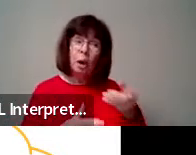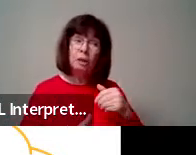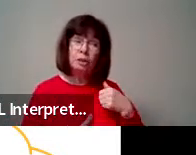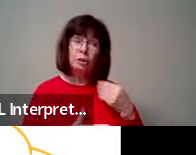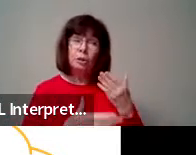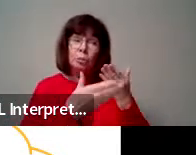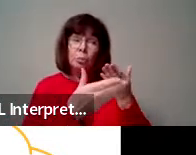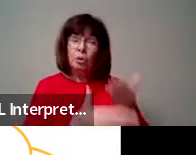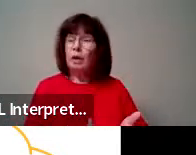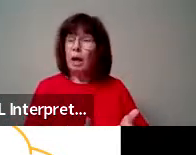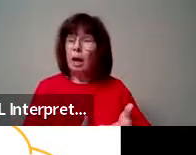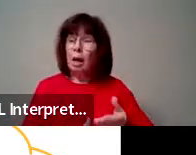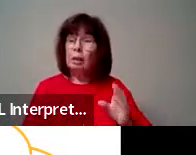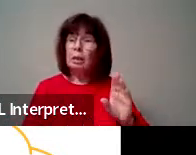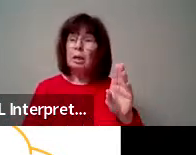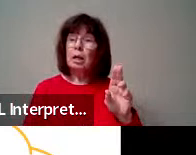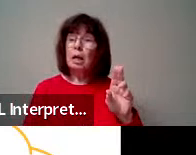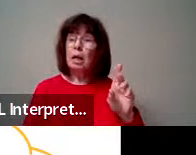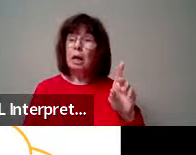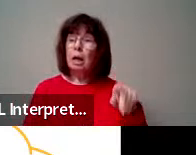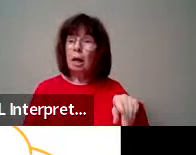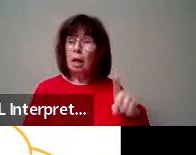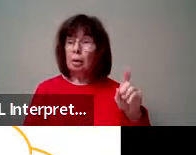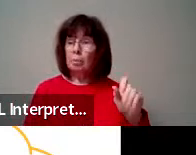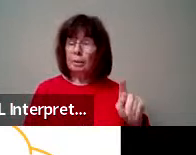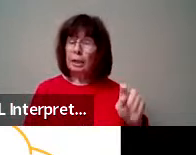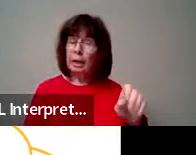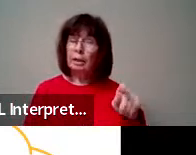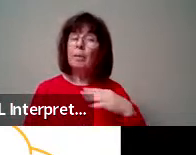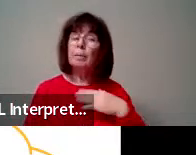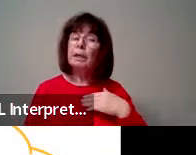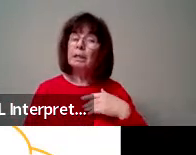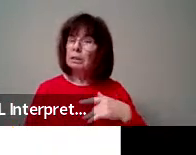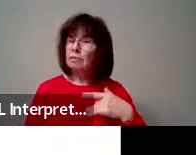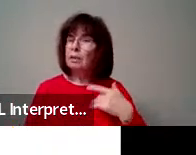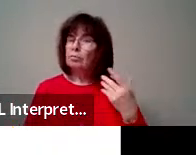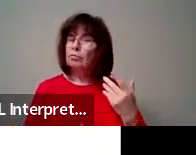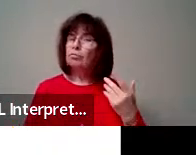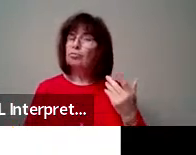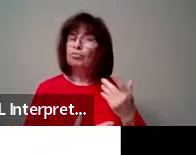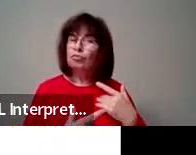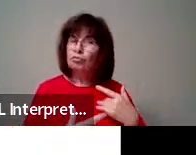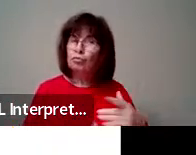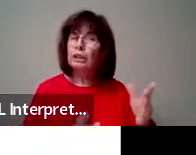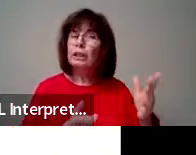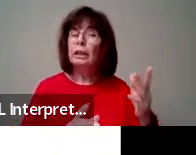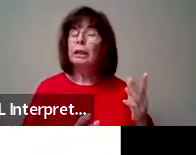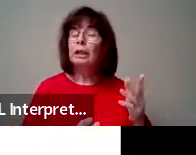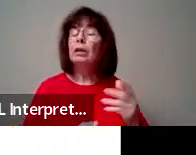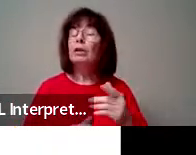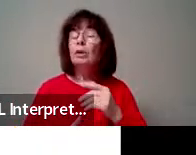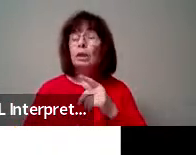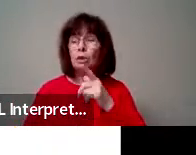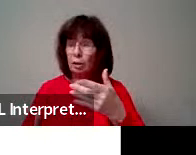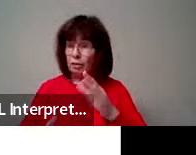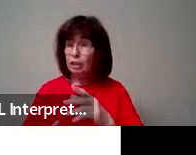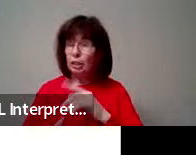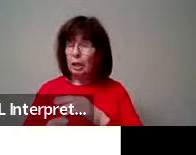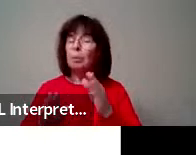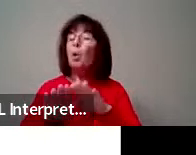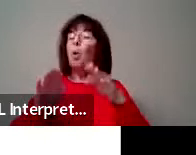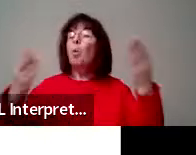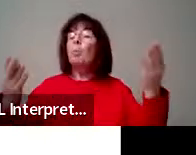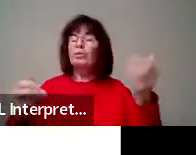now, please feel free. When Lauren finishes up, I'll open up the floor. Lauren. Thank